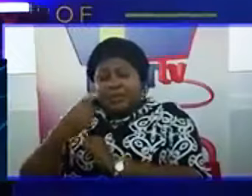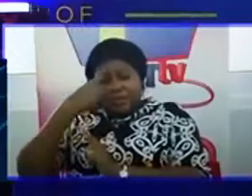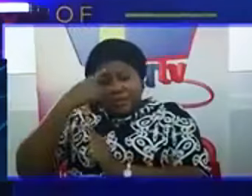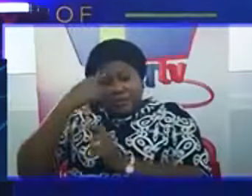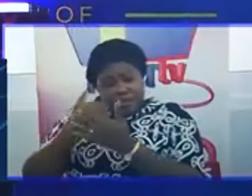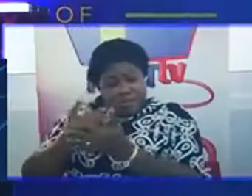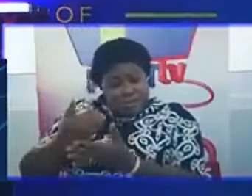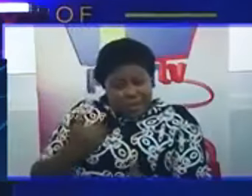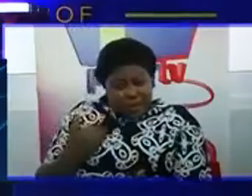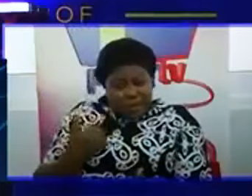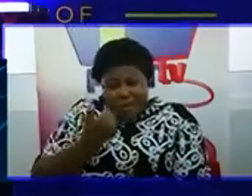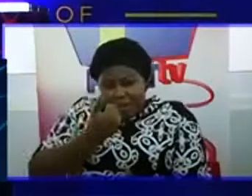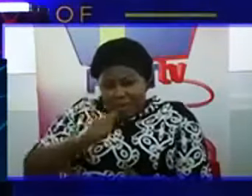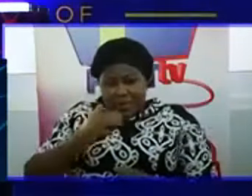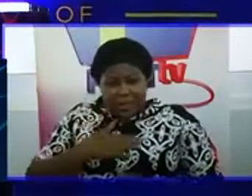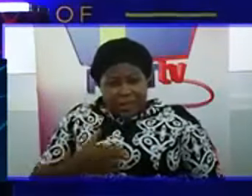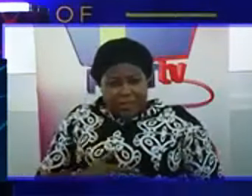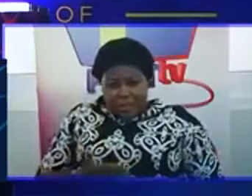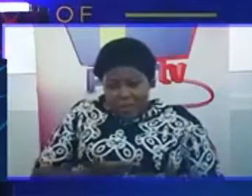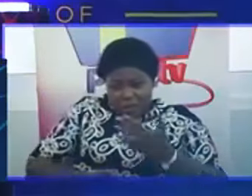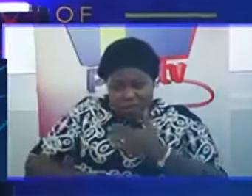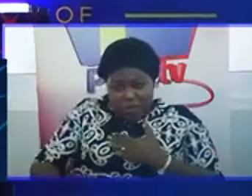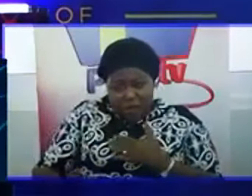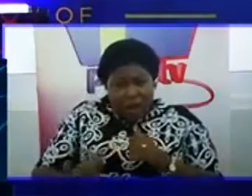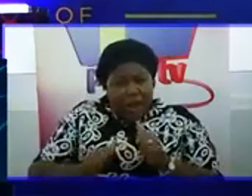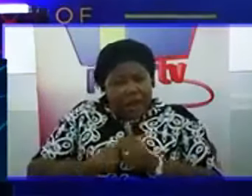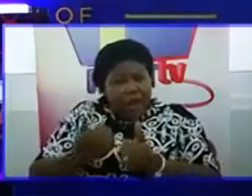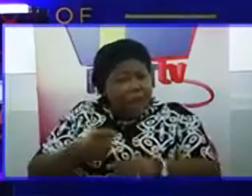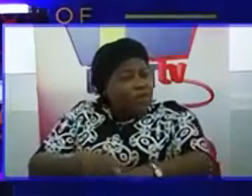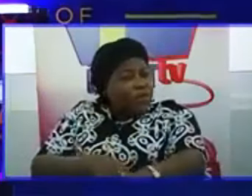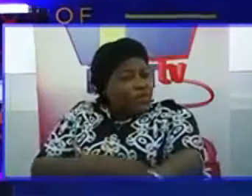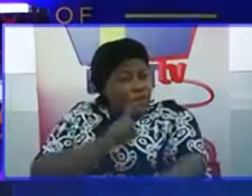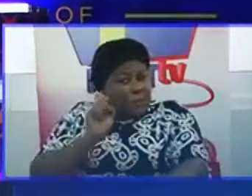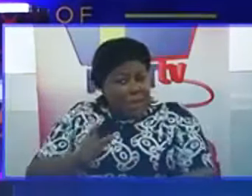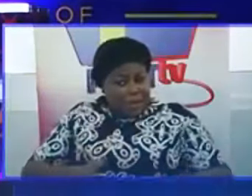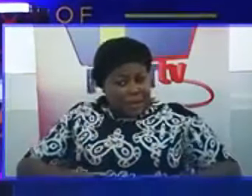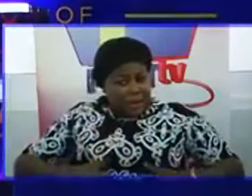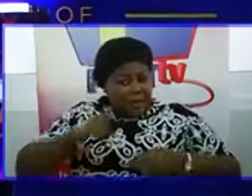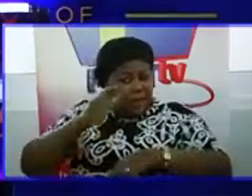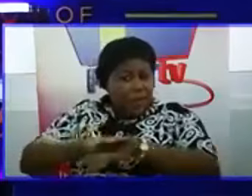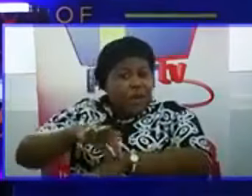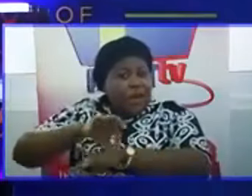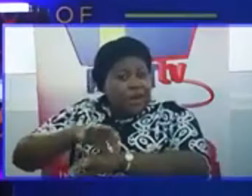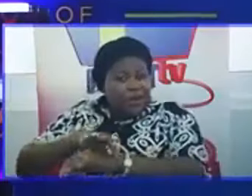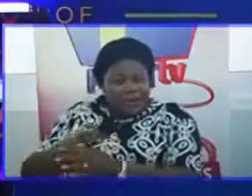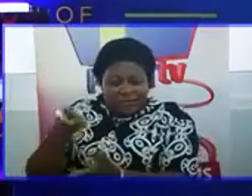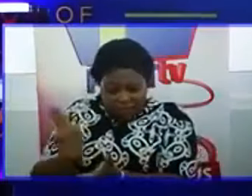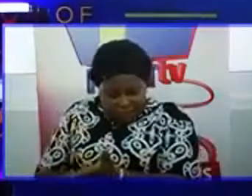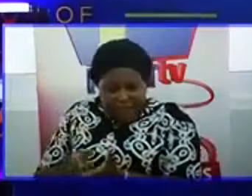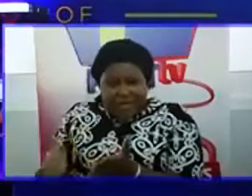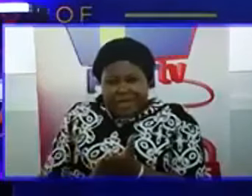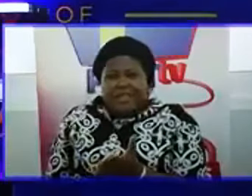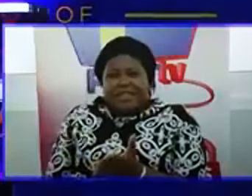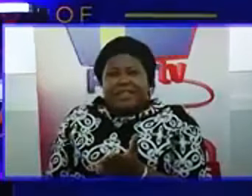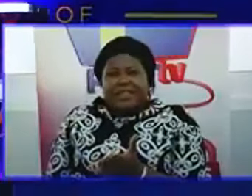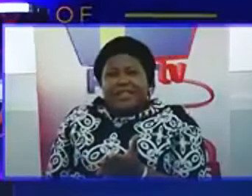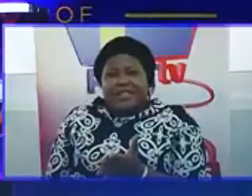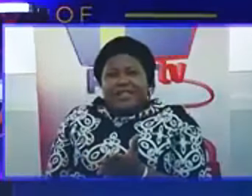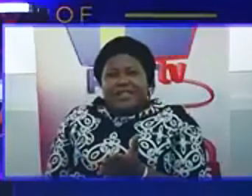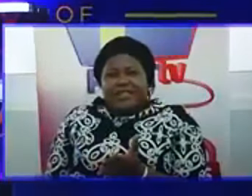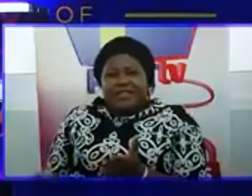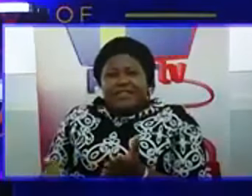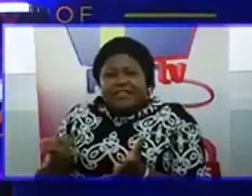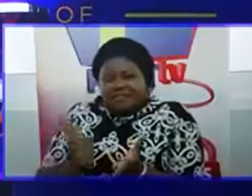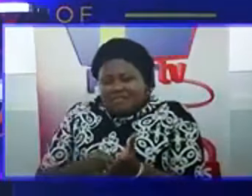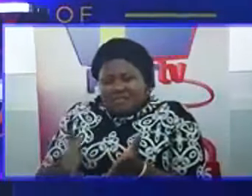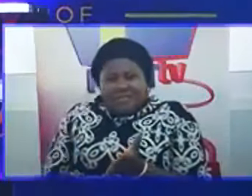born, the days ordained for him is written before. Now, the days, if the days ordained for you is known